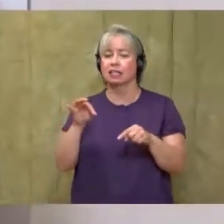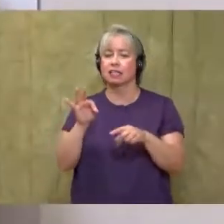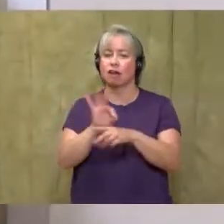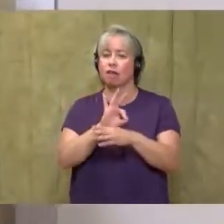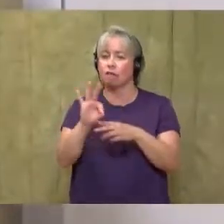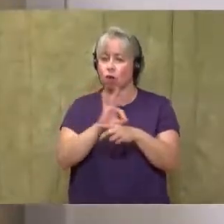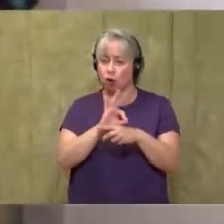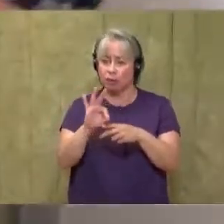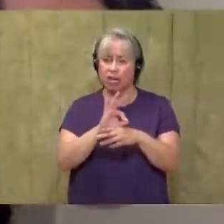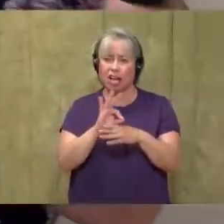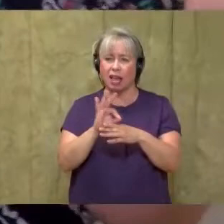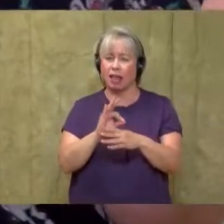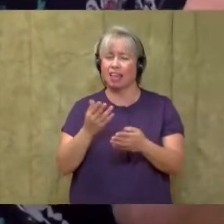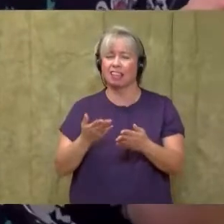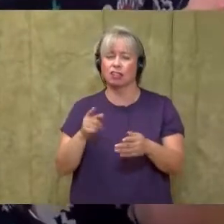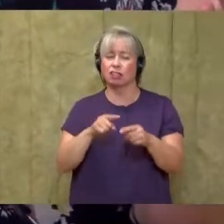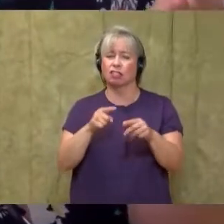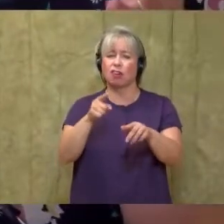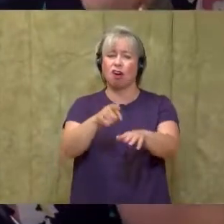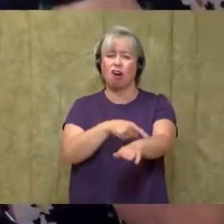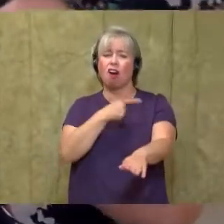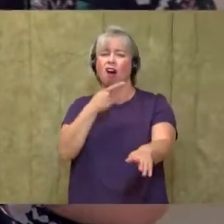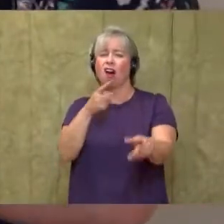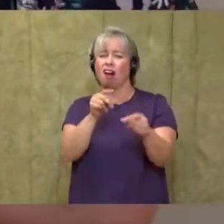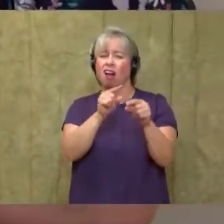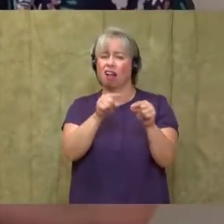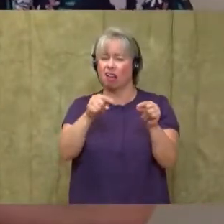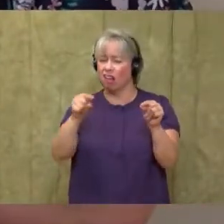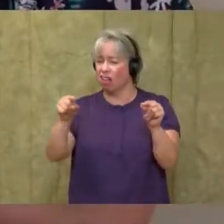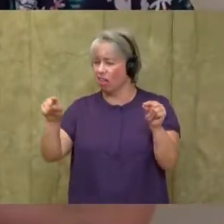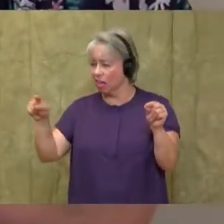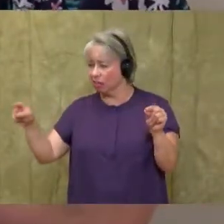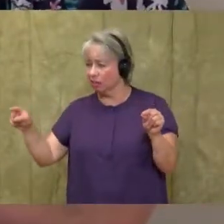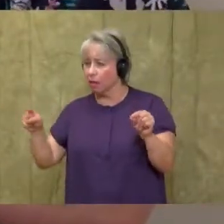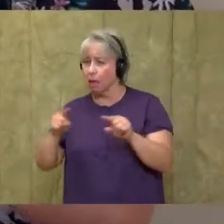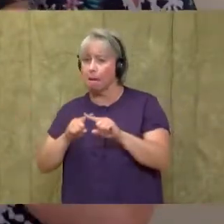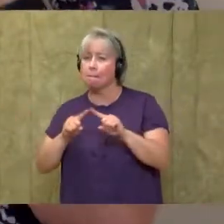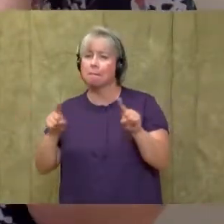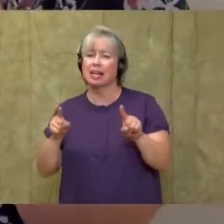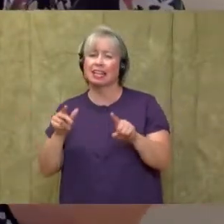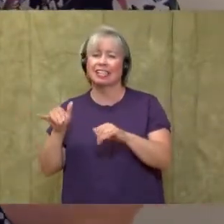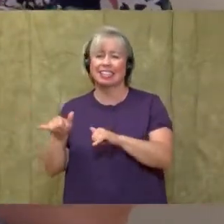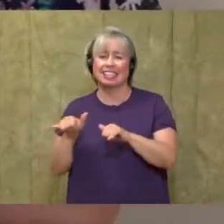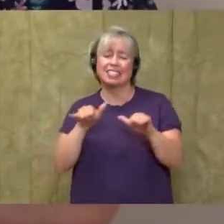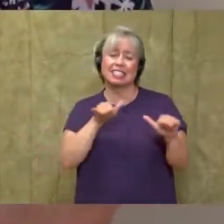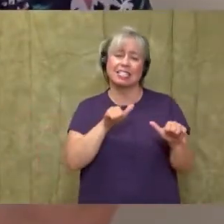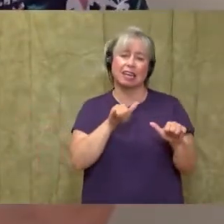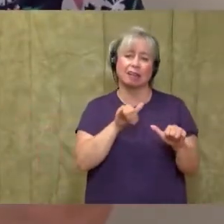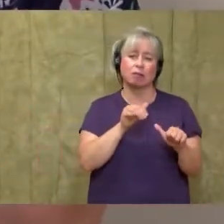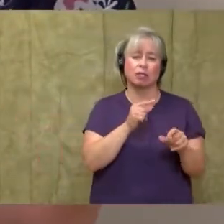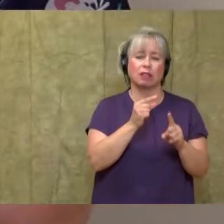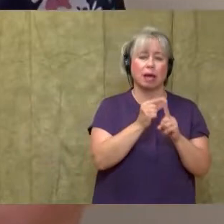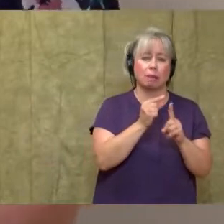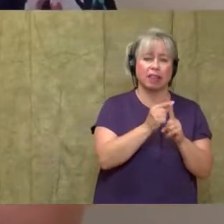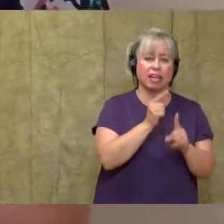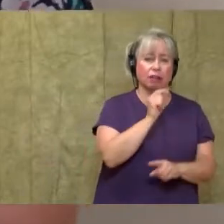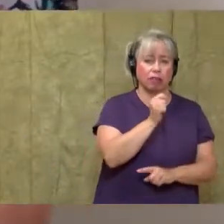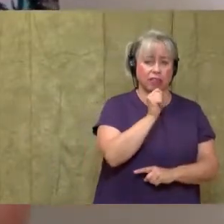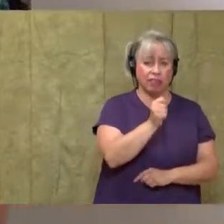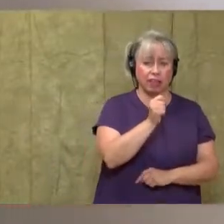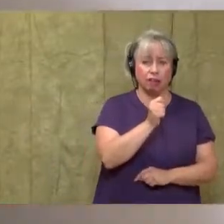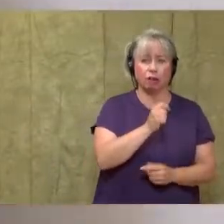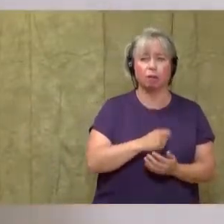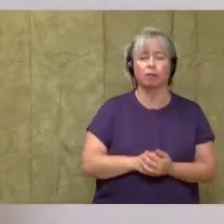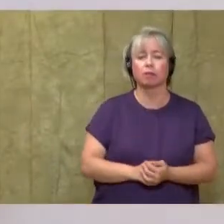and maybe a little intimidating to you, but it's very similar to the Pythagorean theorem. In fact, we're going to make the connection in